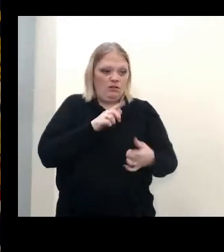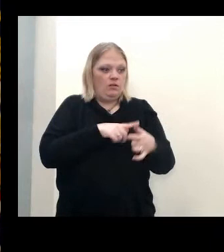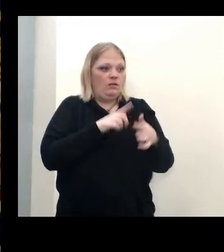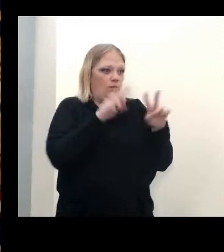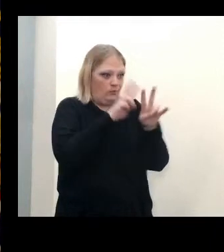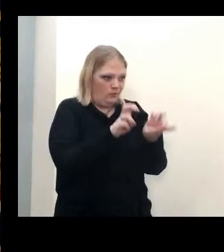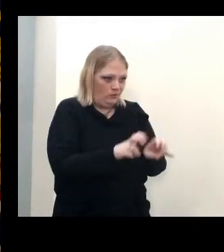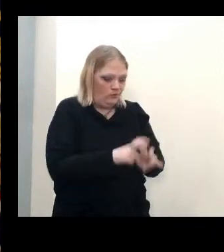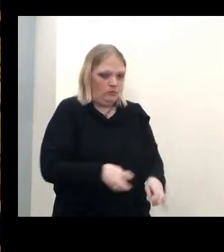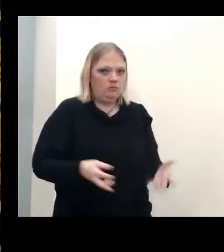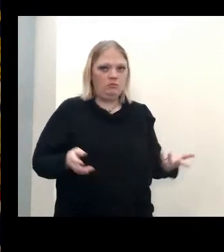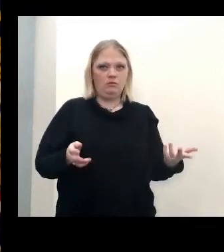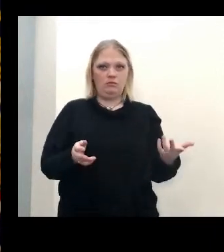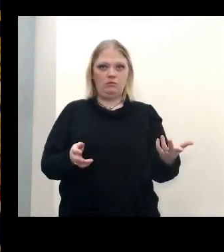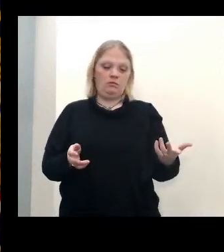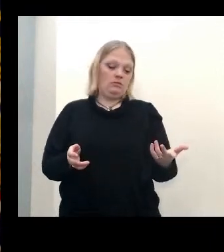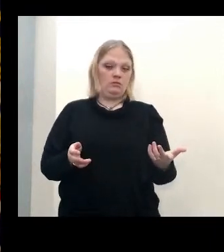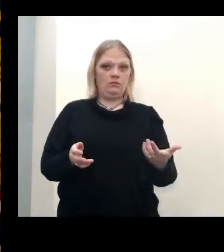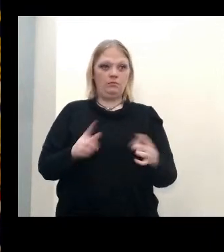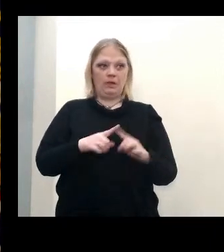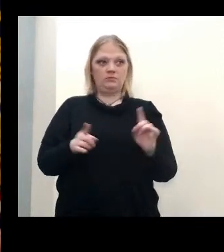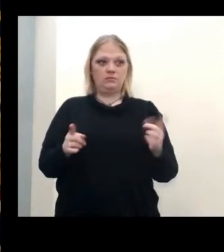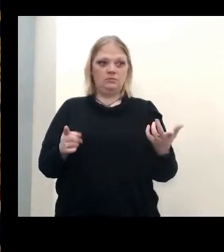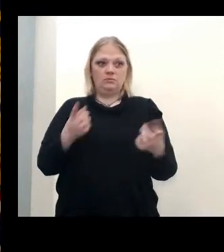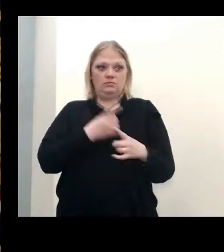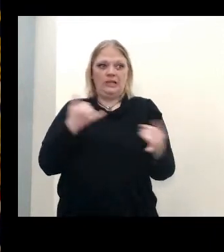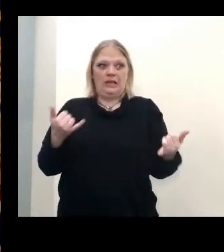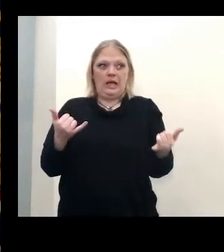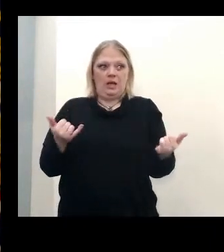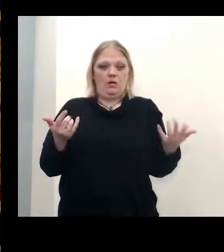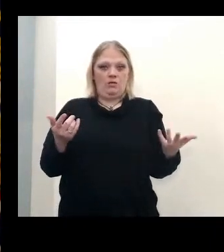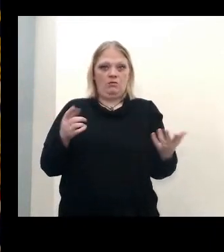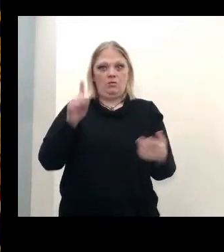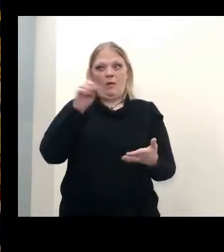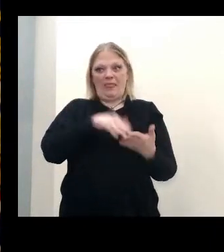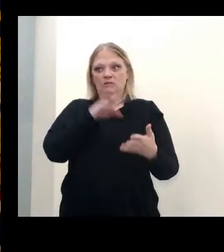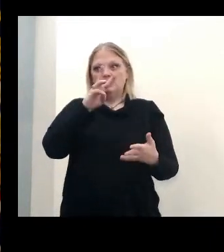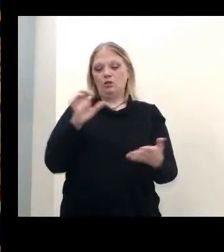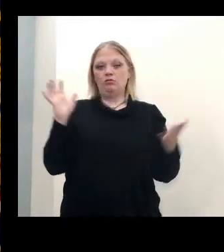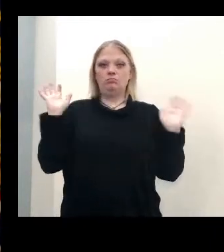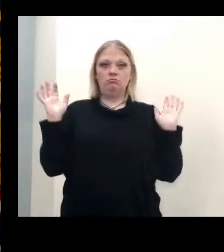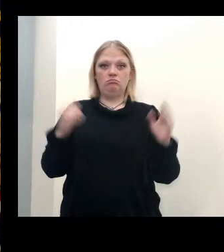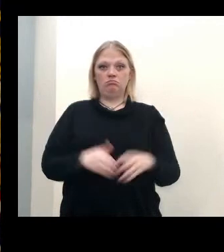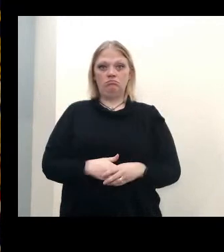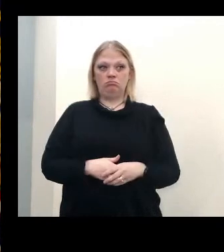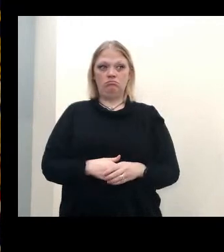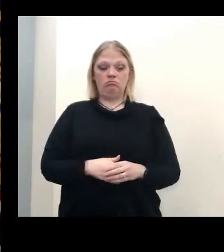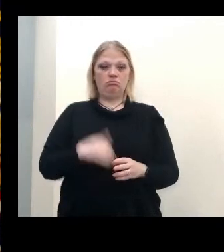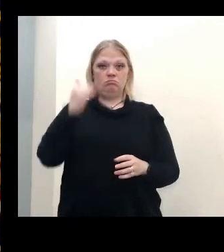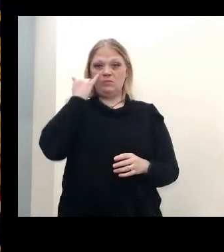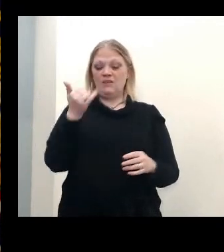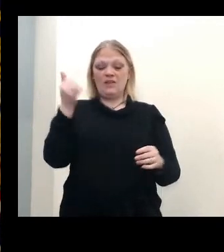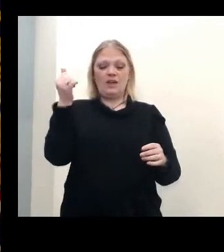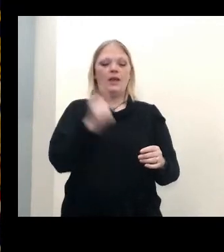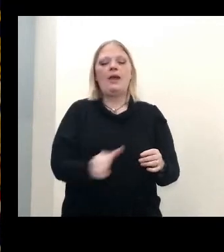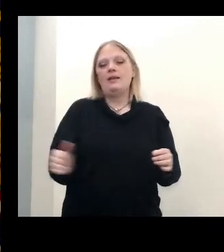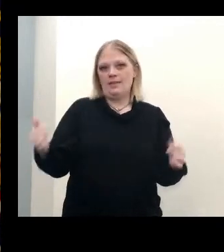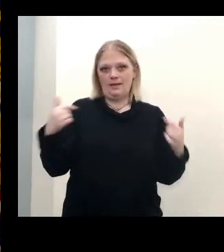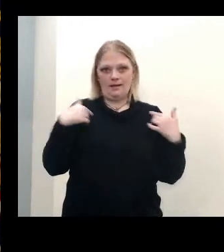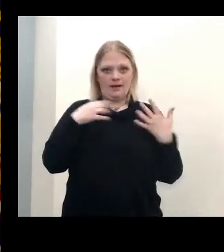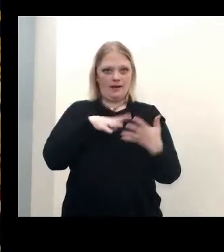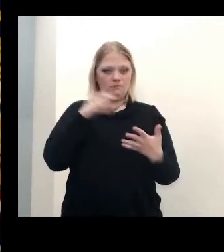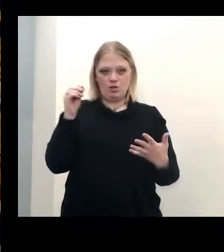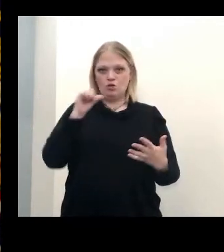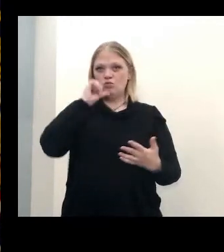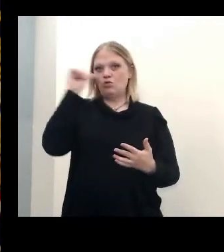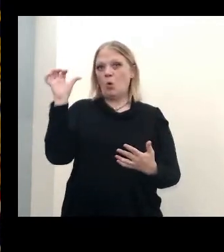at that analysis as well. But right now, all I know is about 1,600. And if there's anything I've learned is that